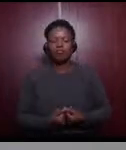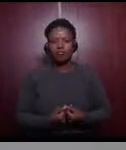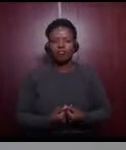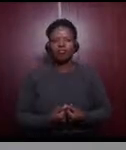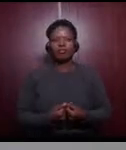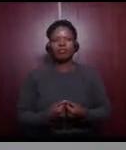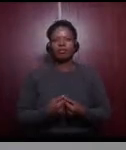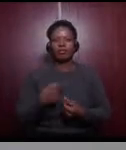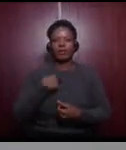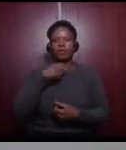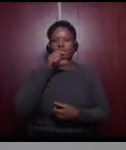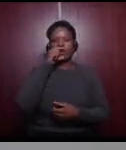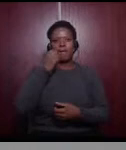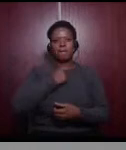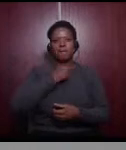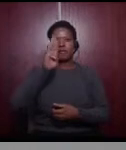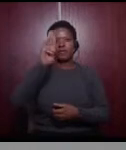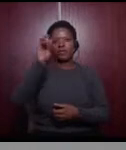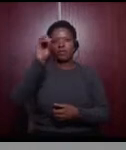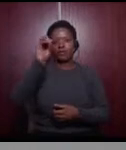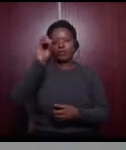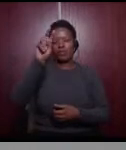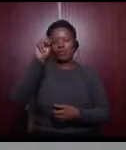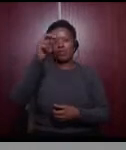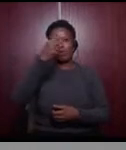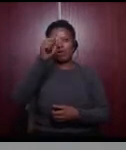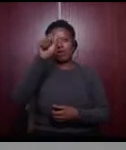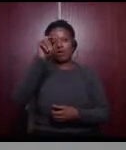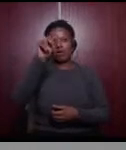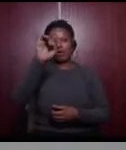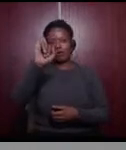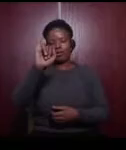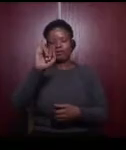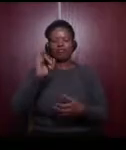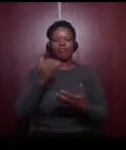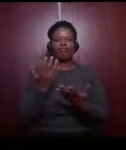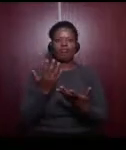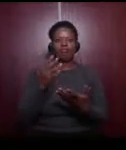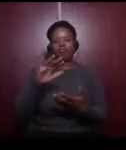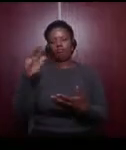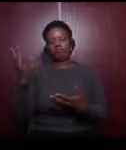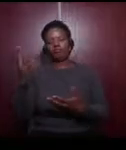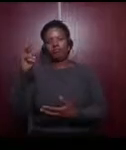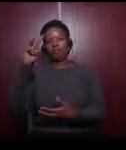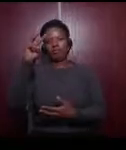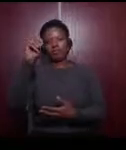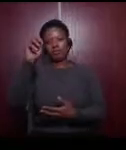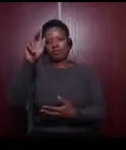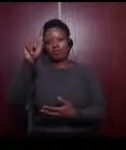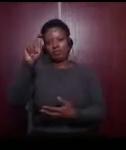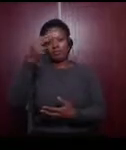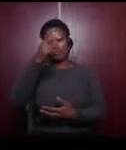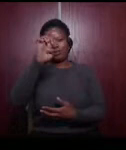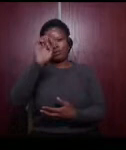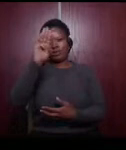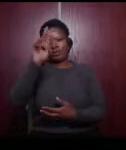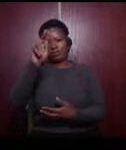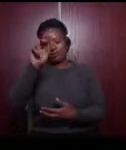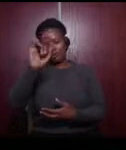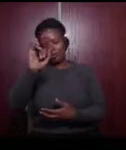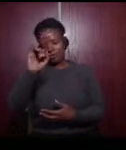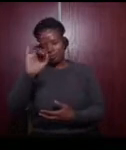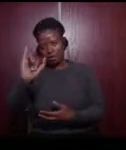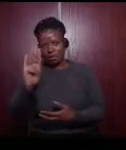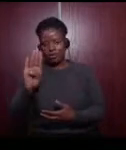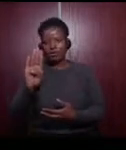Ubonga nikamthembu SDB. Okay, so ubaba lapha ubani ubaba